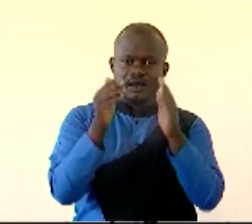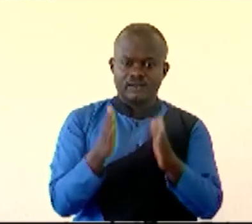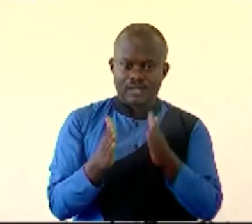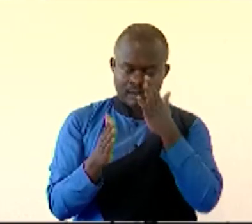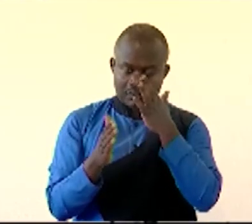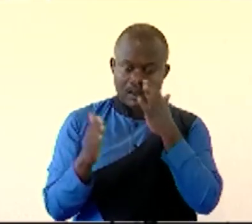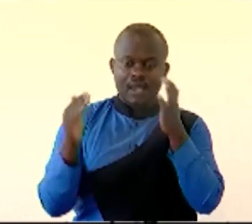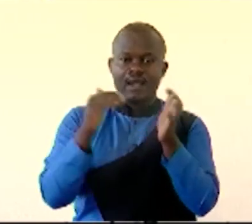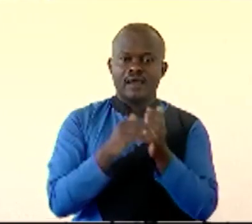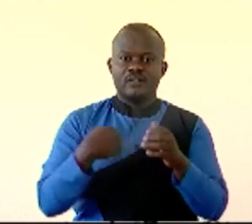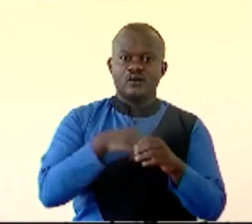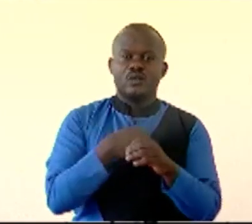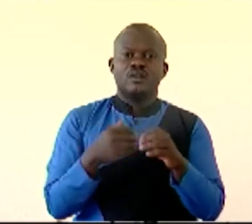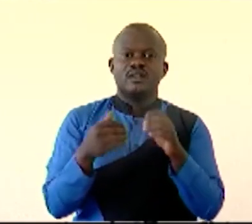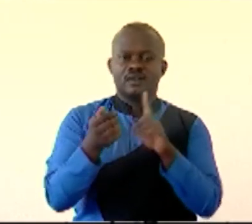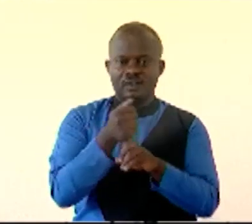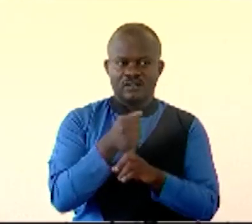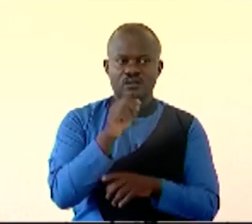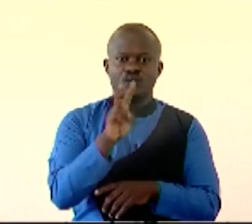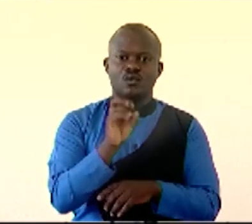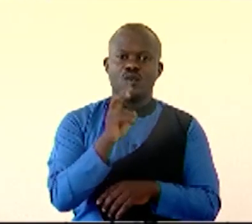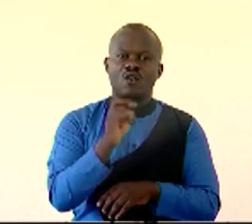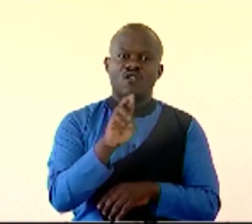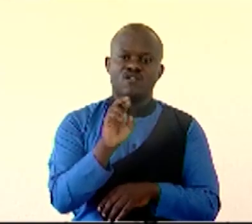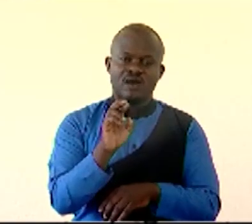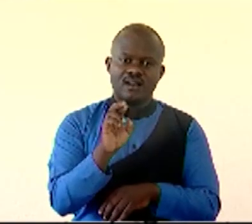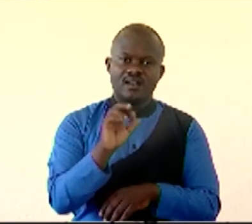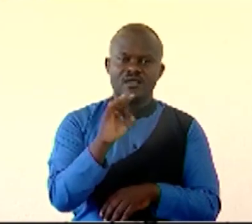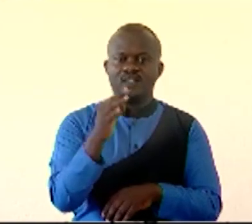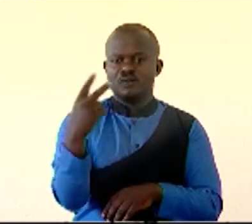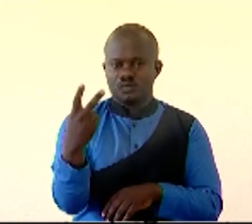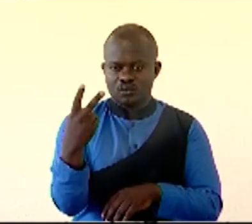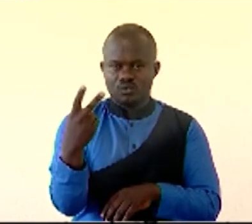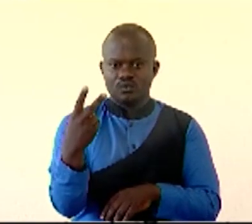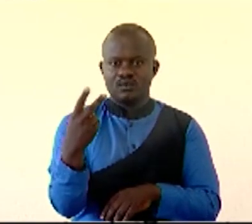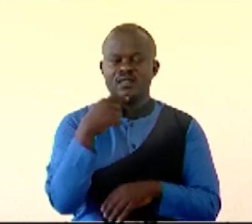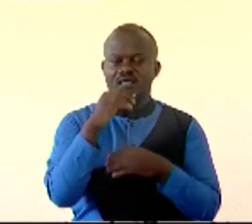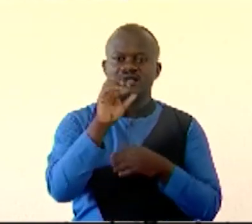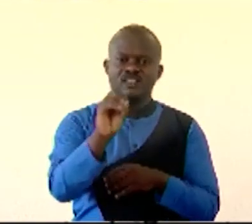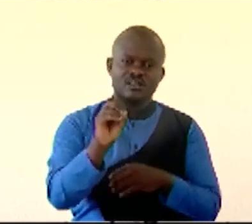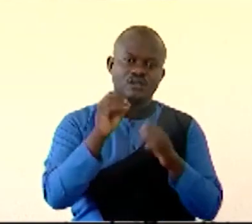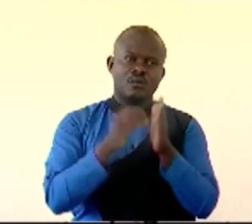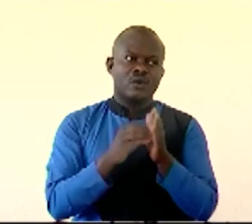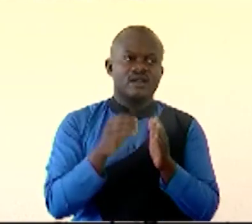and we get 2 over 32. That is